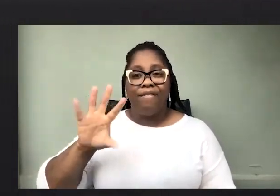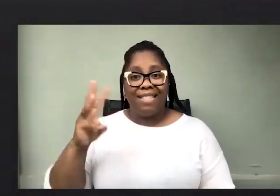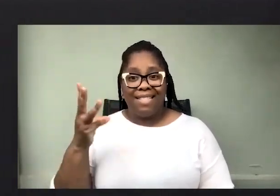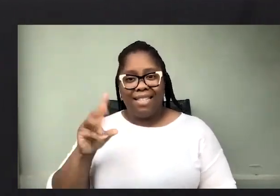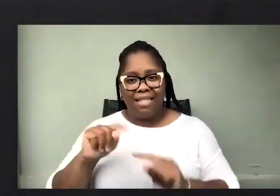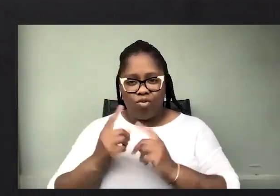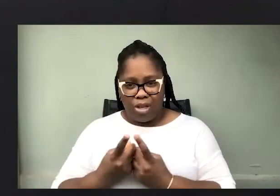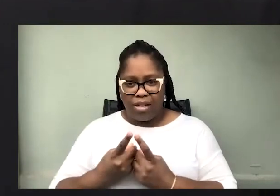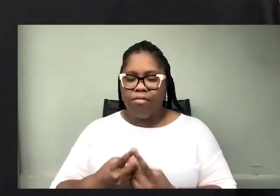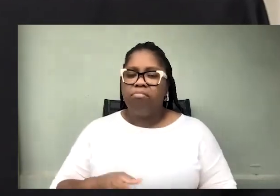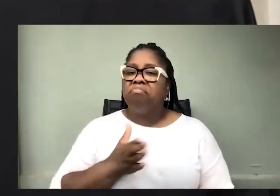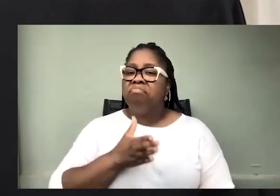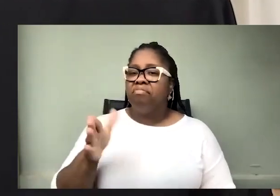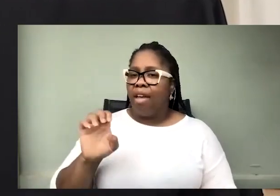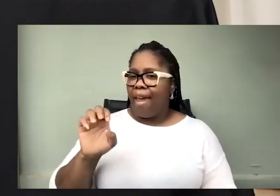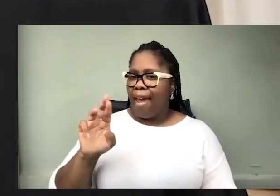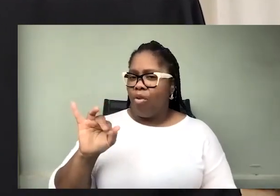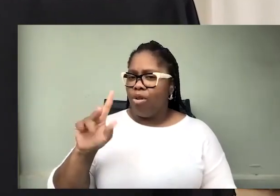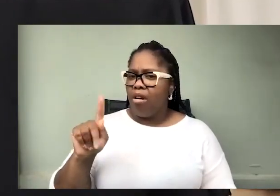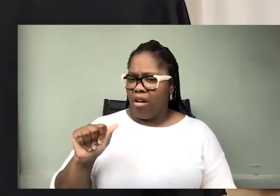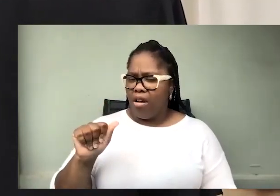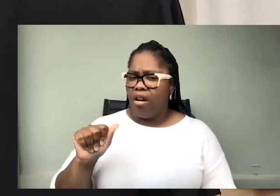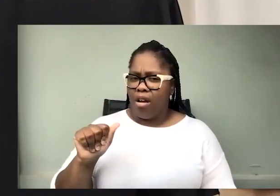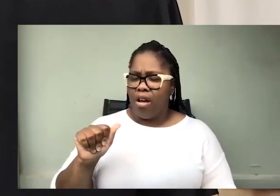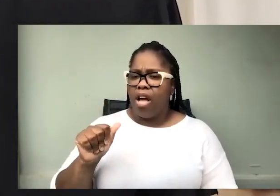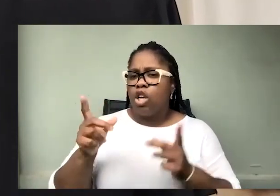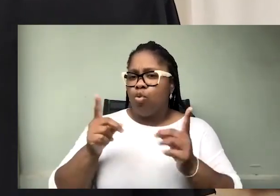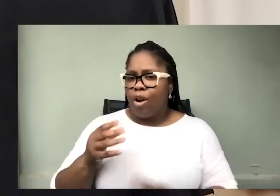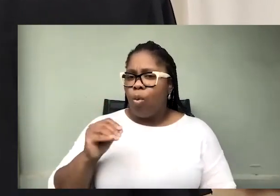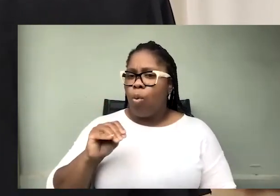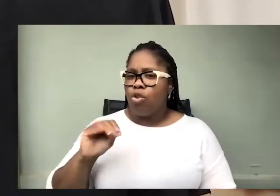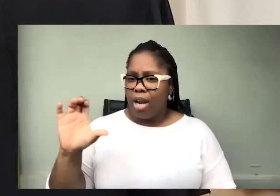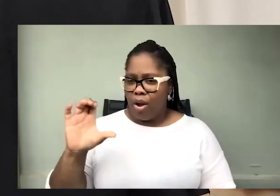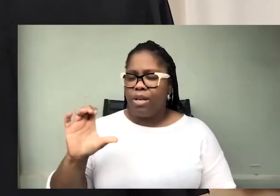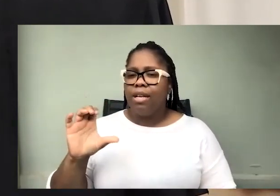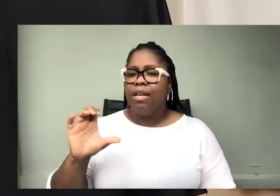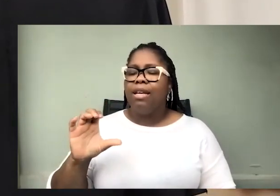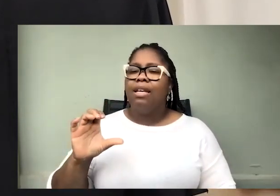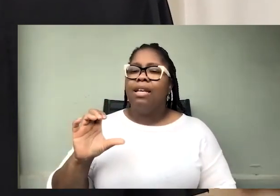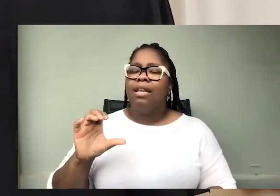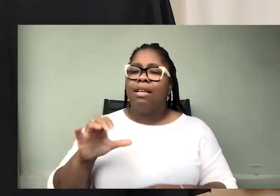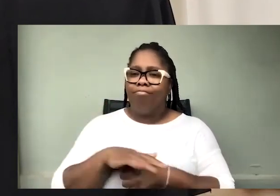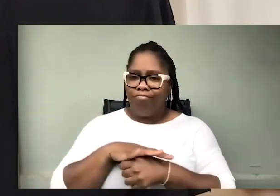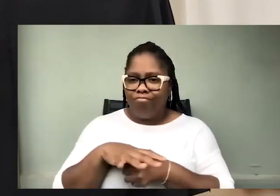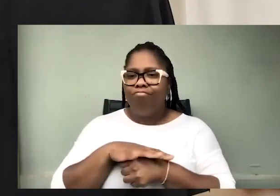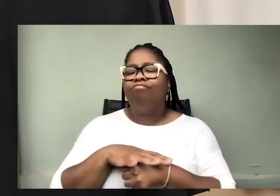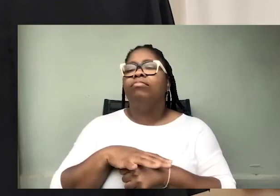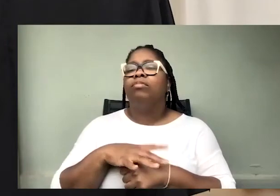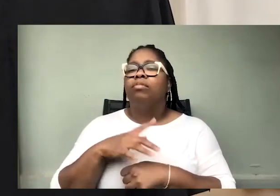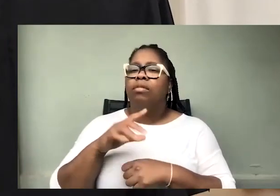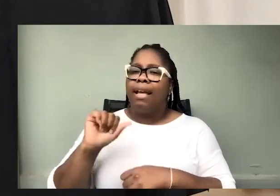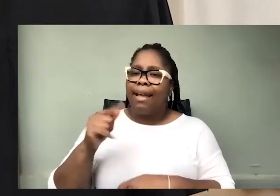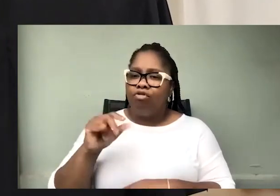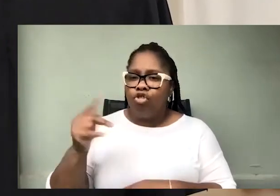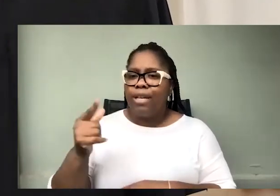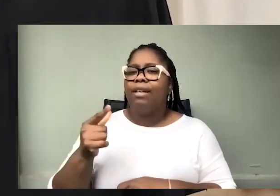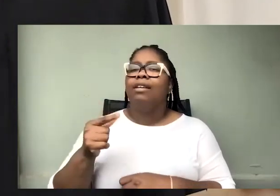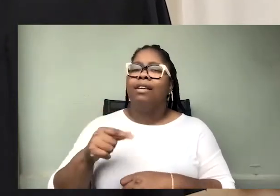And you heard from Ericka before, but the Director of Orange County Office of Aging and Veteran Services Office, Ericka